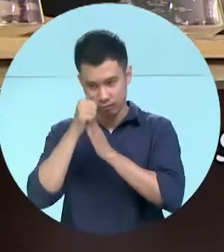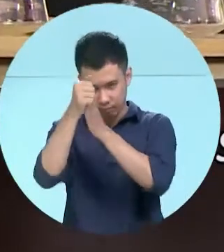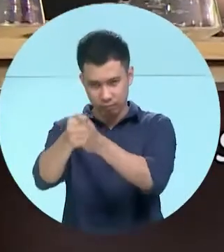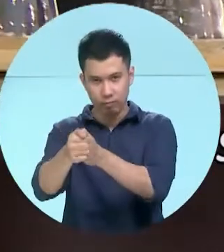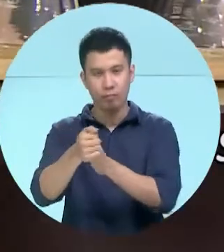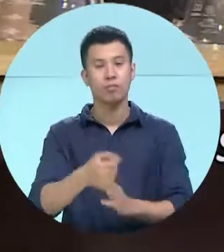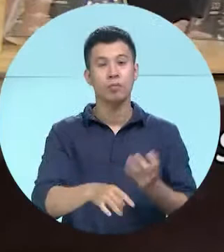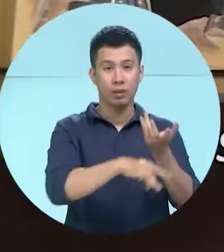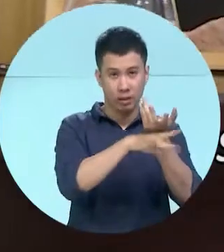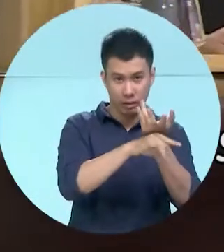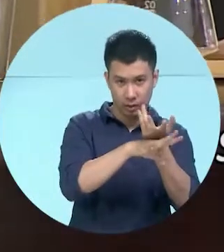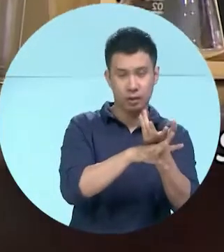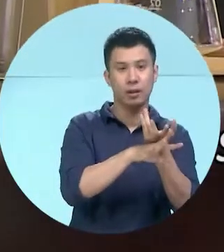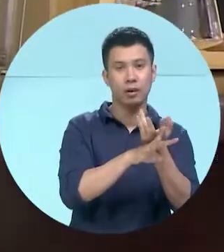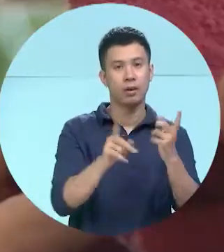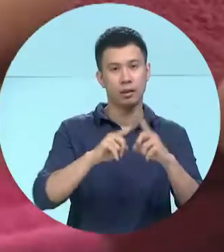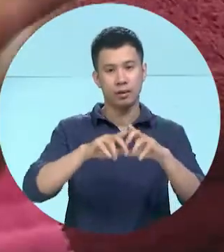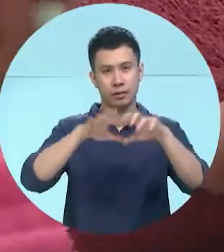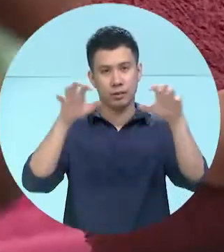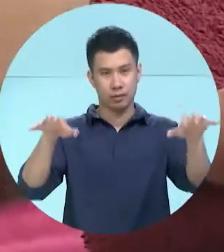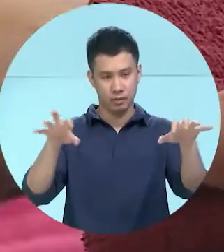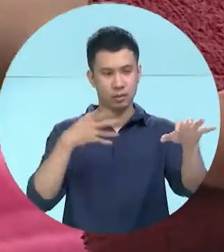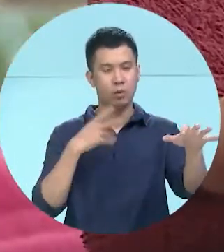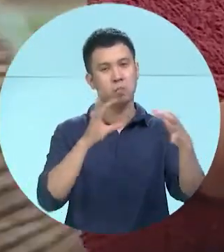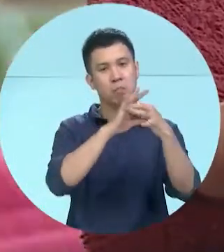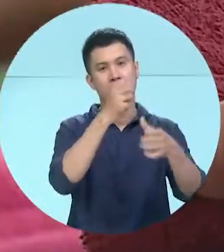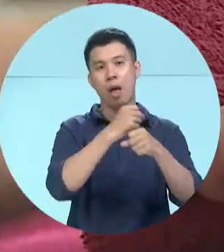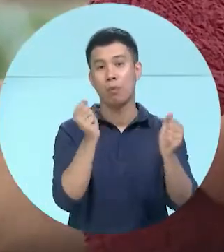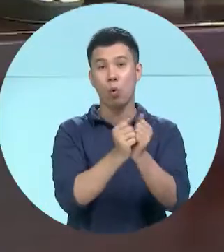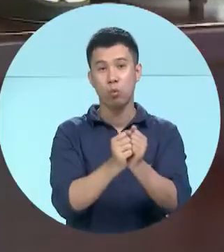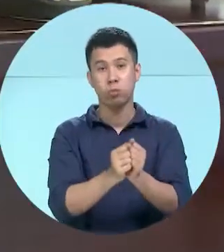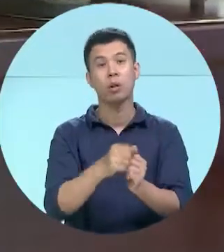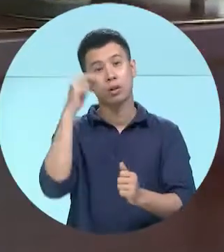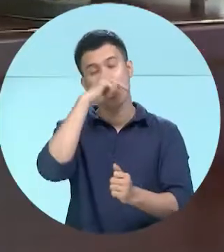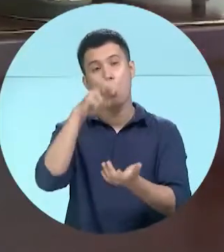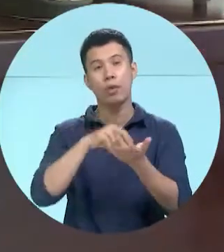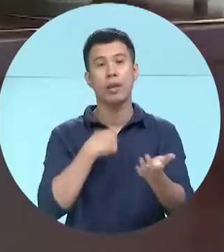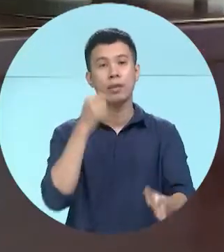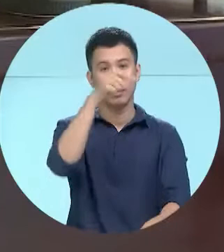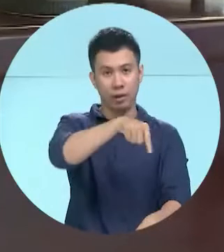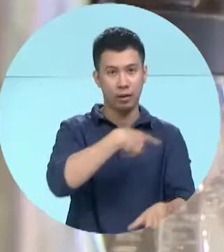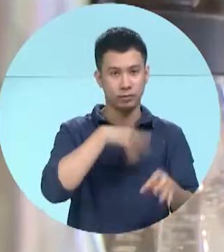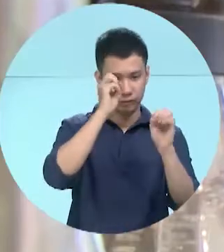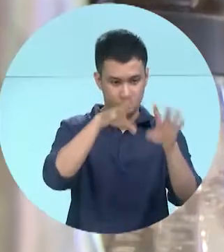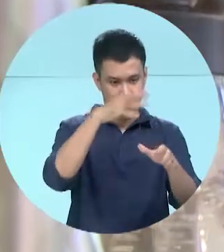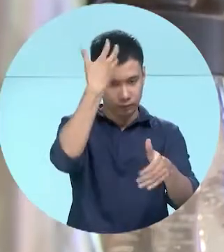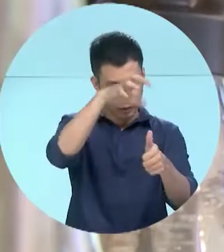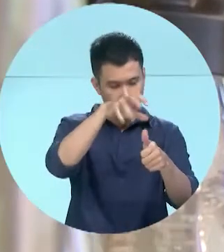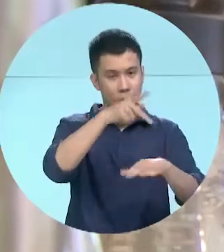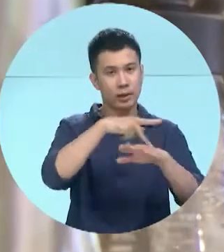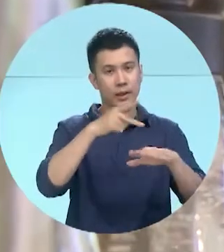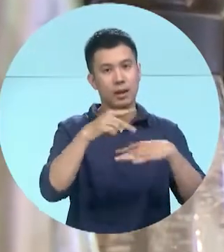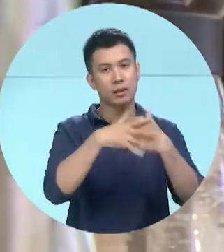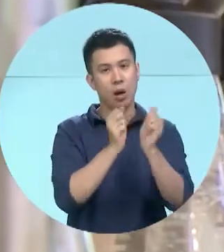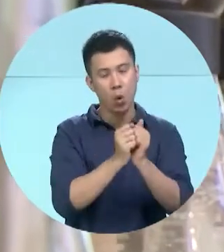is one of the businesses that we work with. And so what we are going to be doing with the young adults that join with